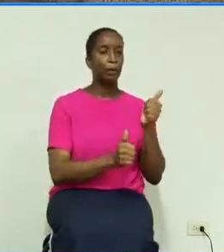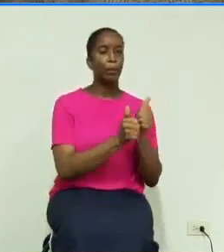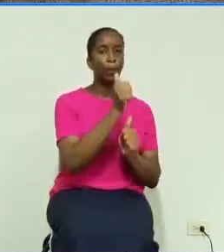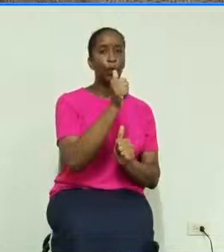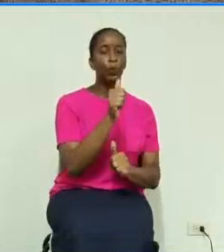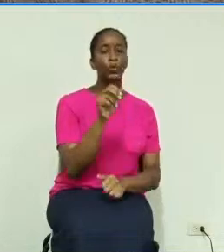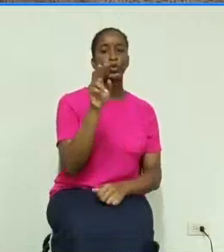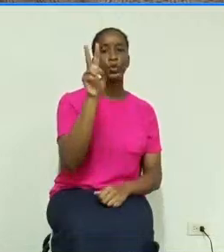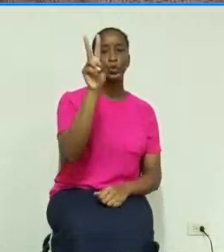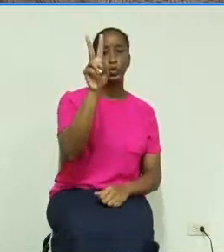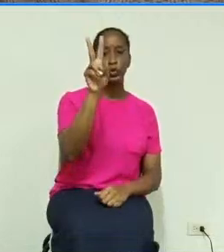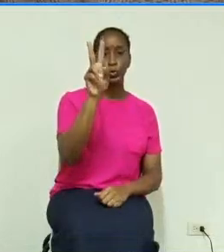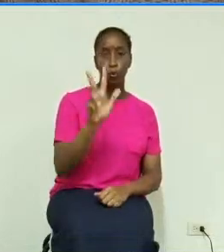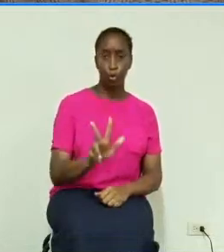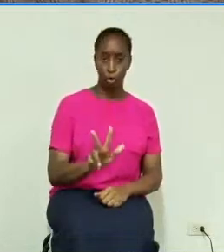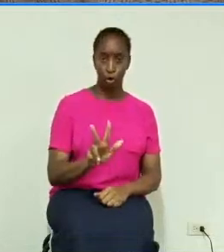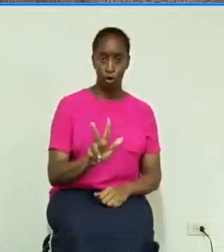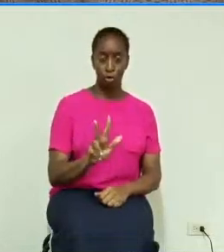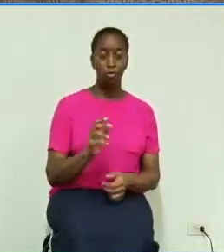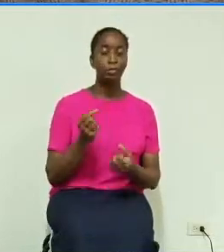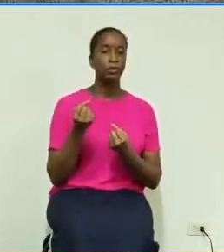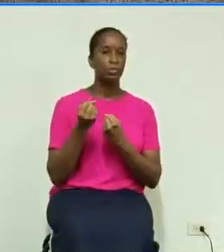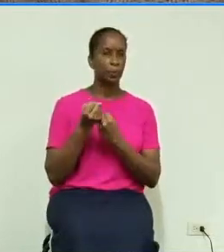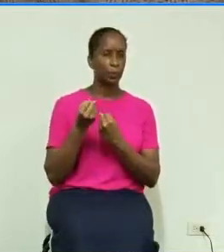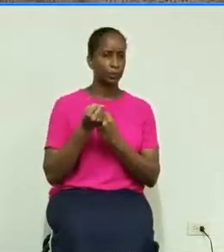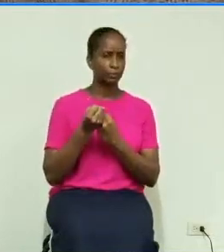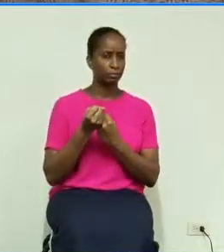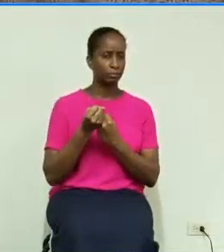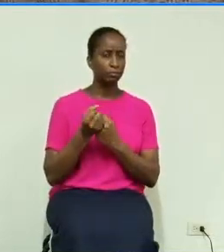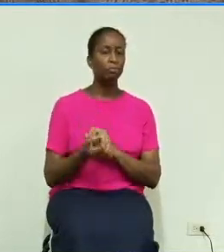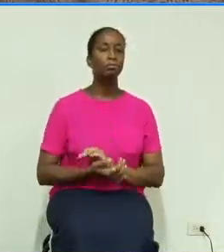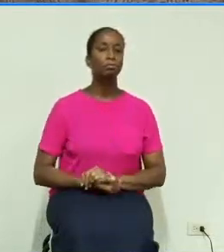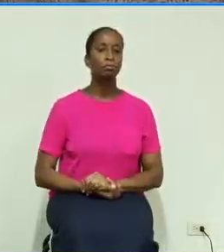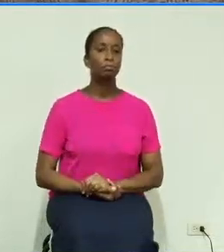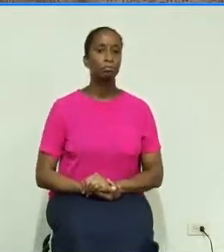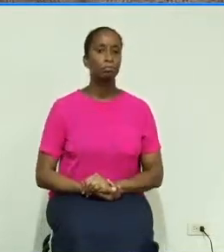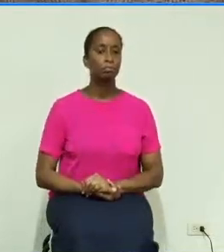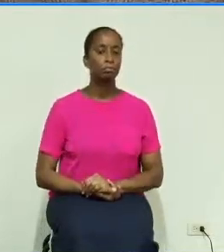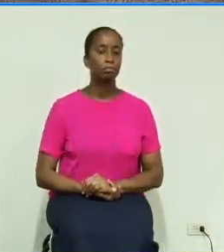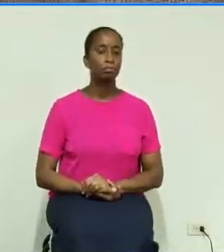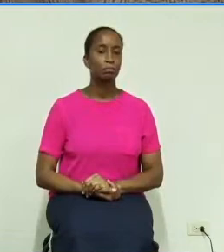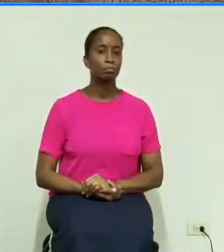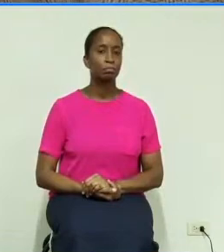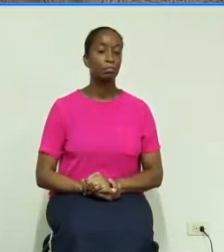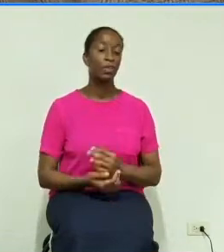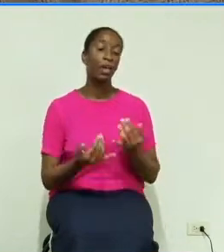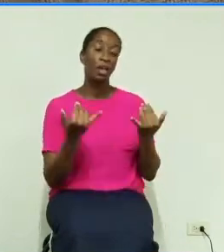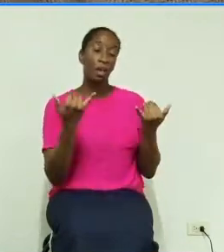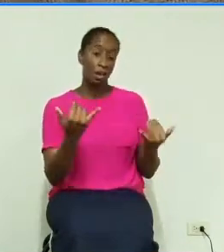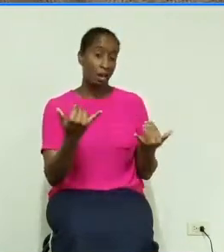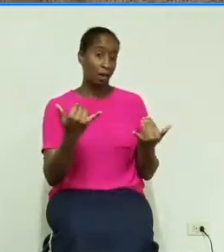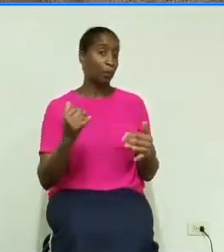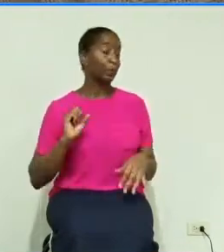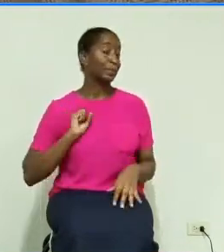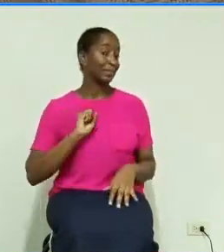need others on the other side. So they need to court friends and influence them